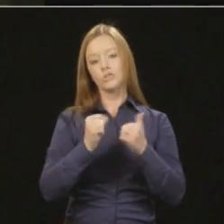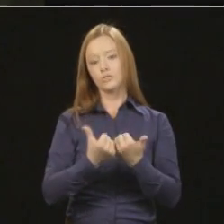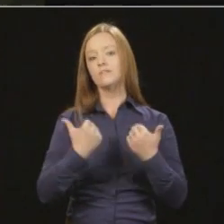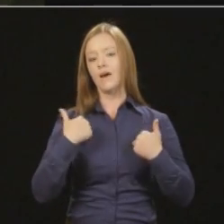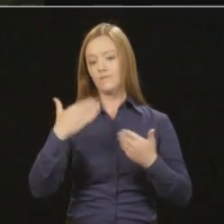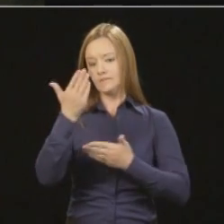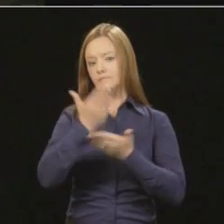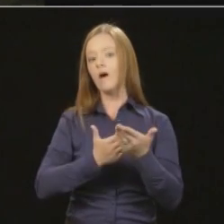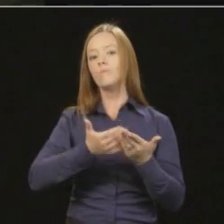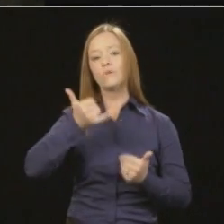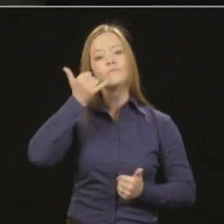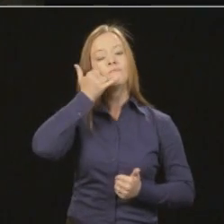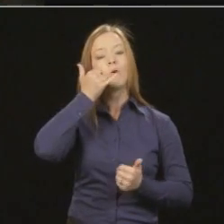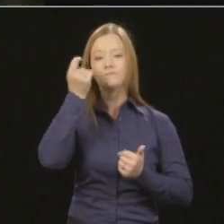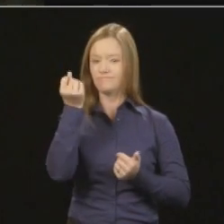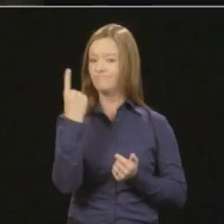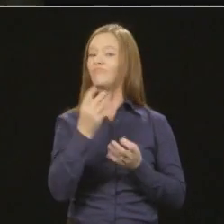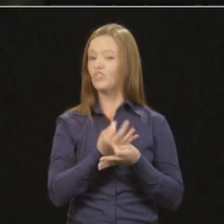make sure you call us at